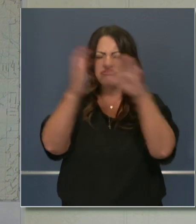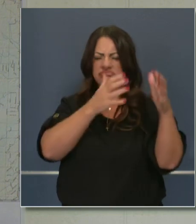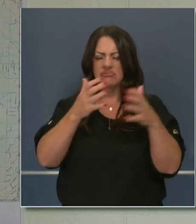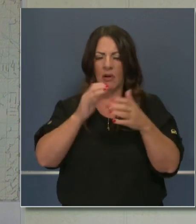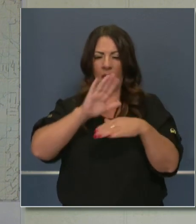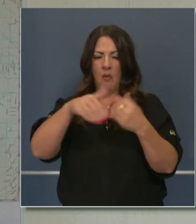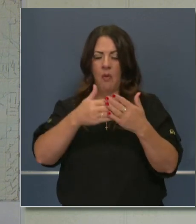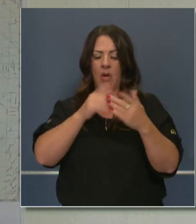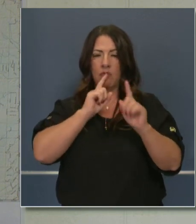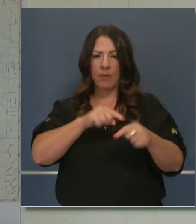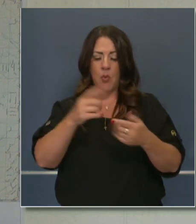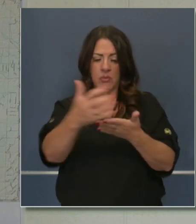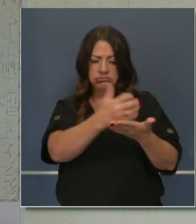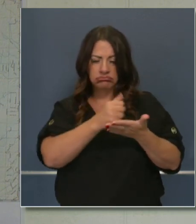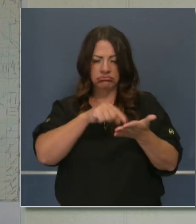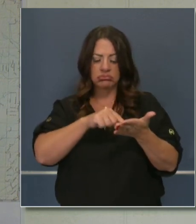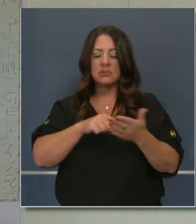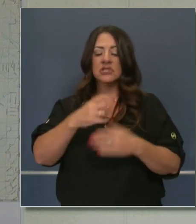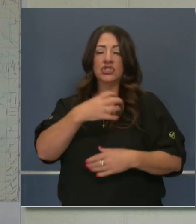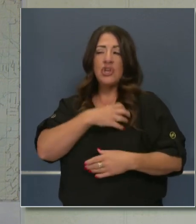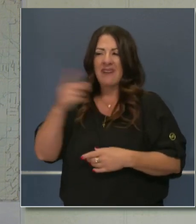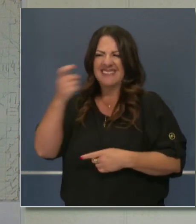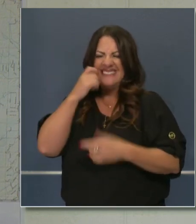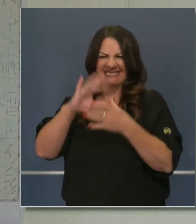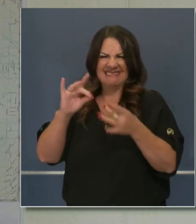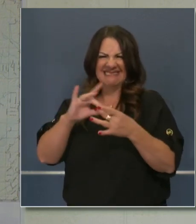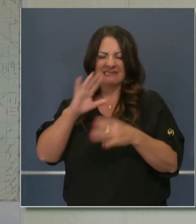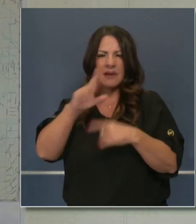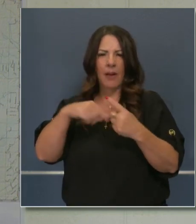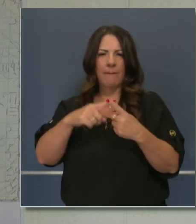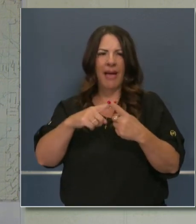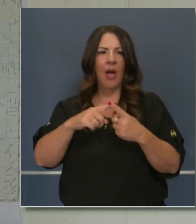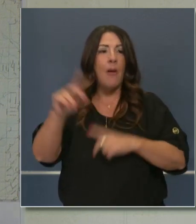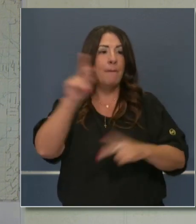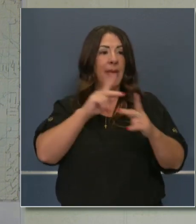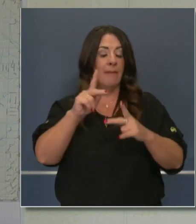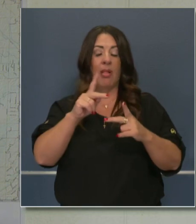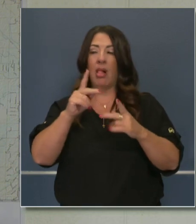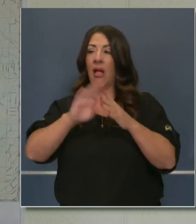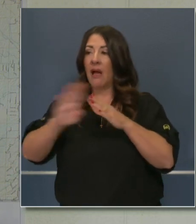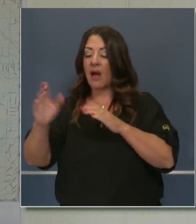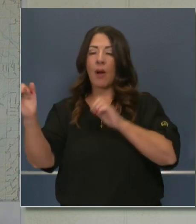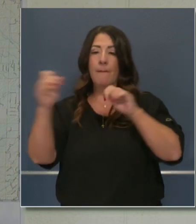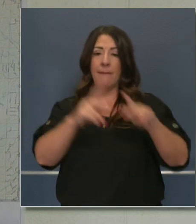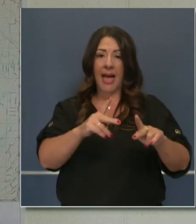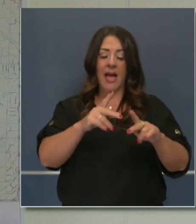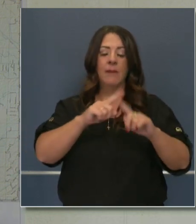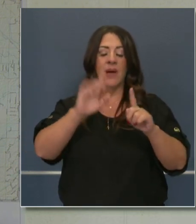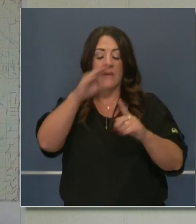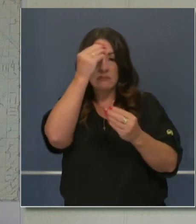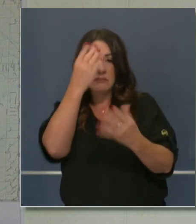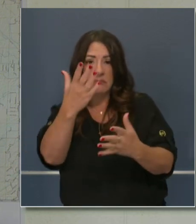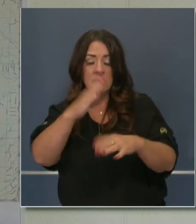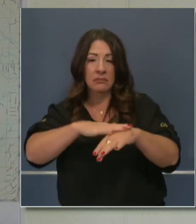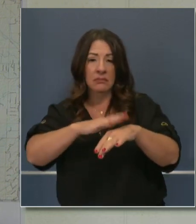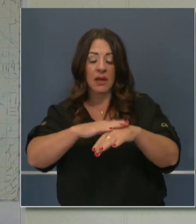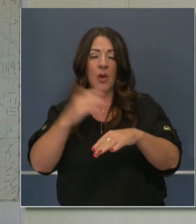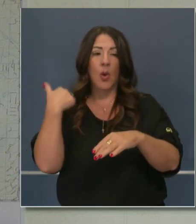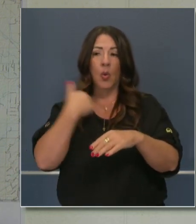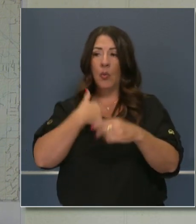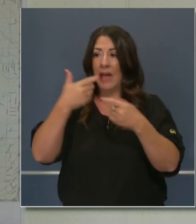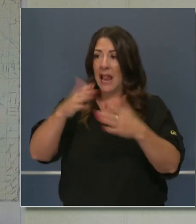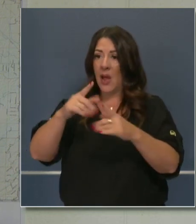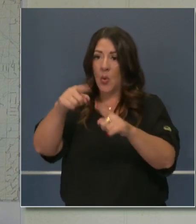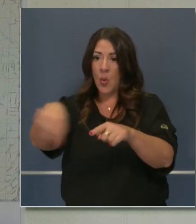we move forward. As Sheriff McGraney was just talking about repopulation, as I stated from the very first day, when we start repopulation, we're